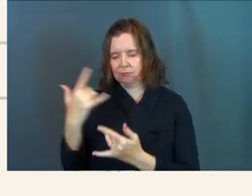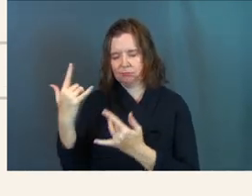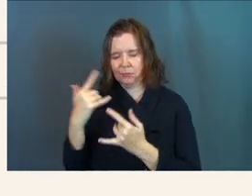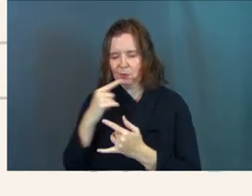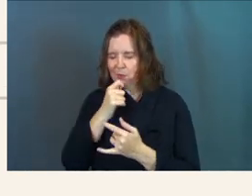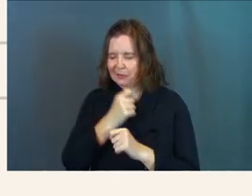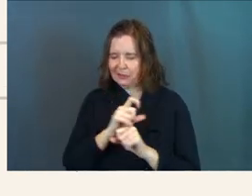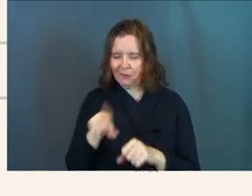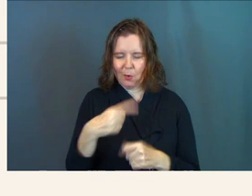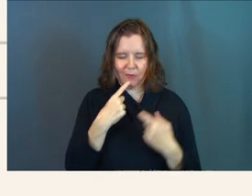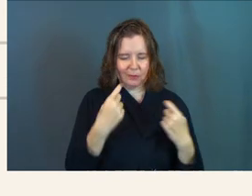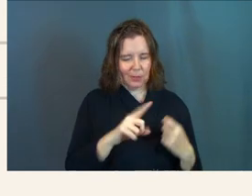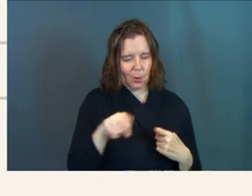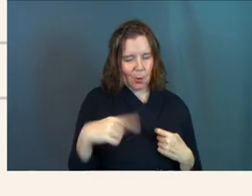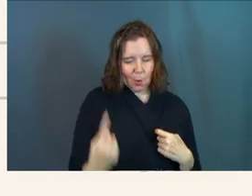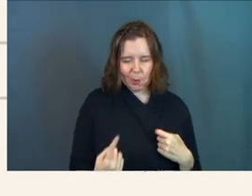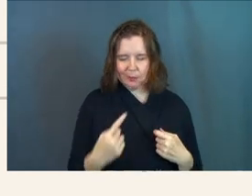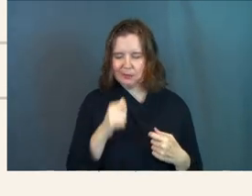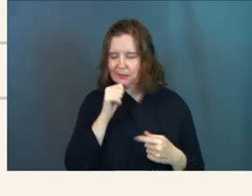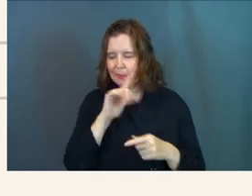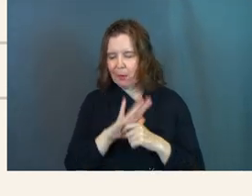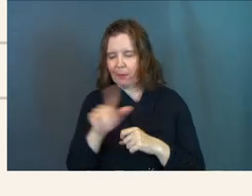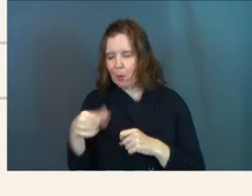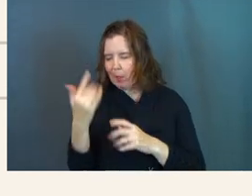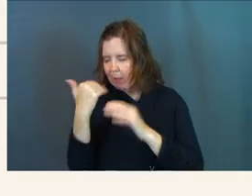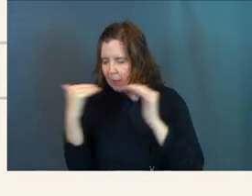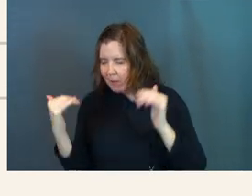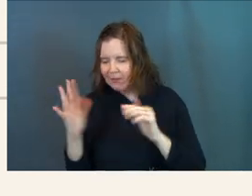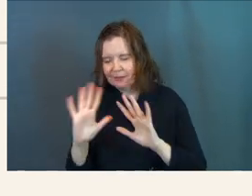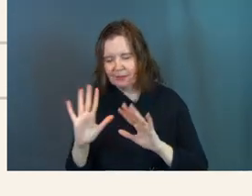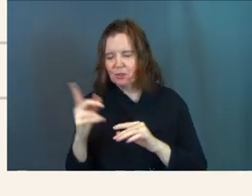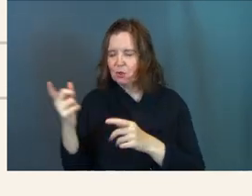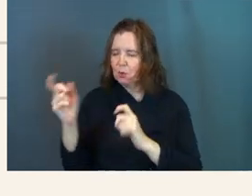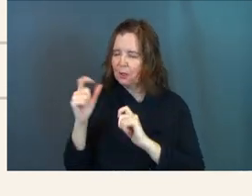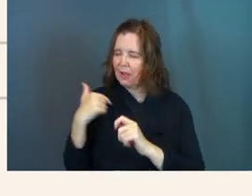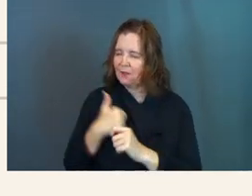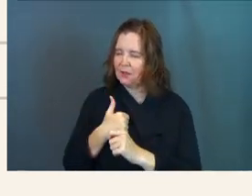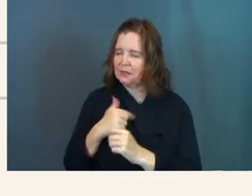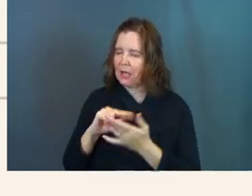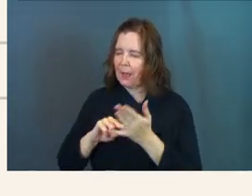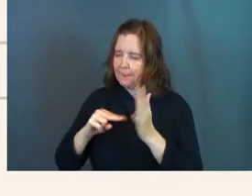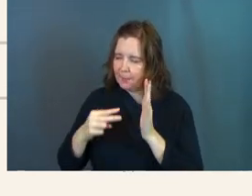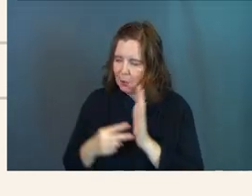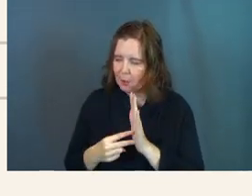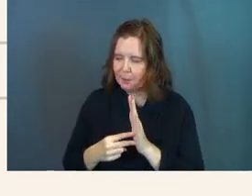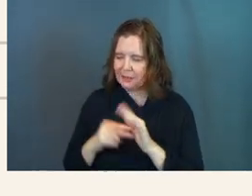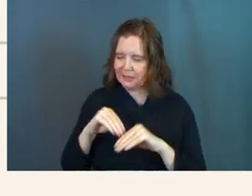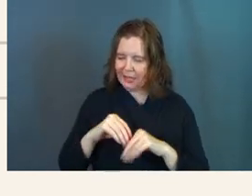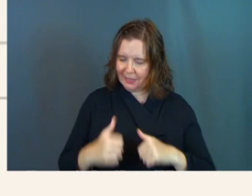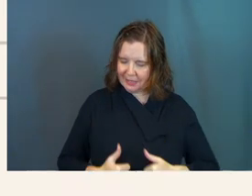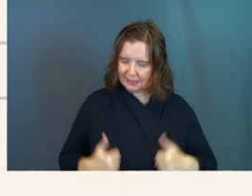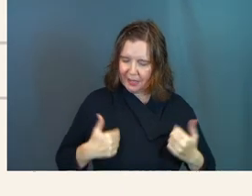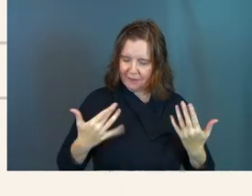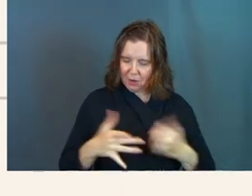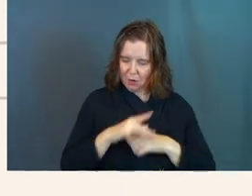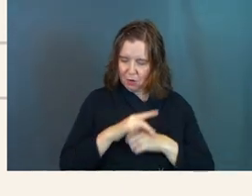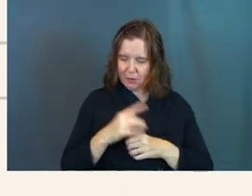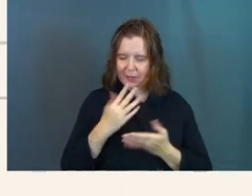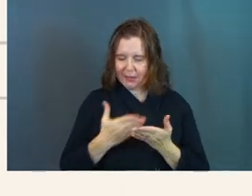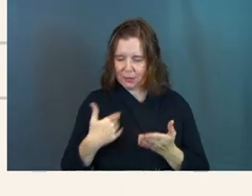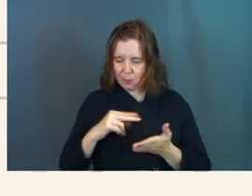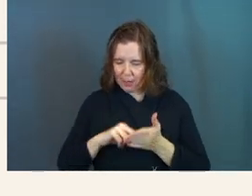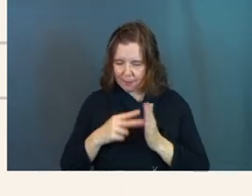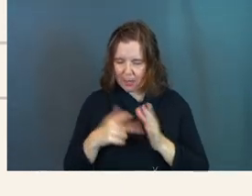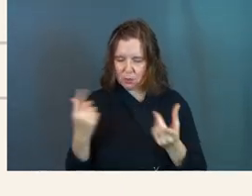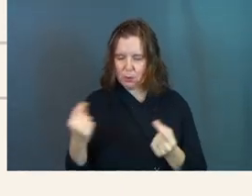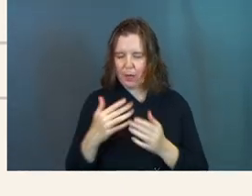You didn't just save us from sins. You didn't just promise us heaven, Lord, but you gave us a purpose in this life, God. There are things that we're meant to